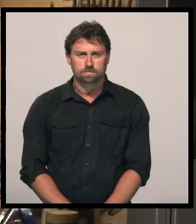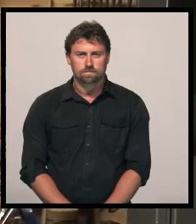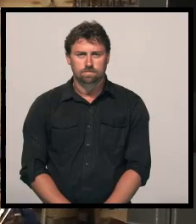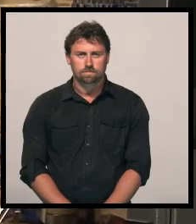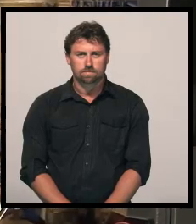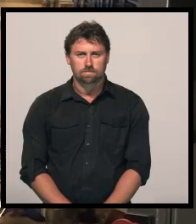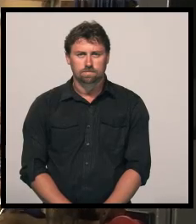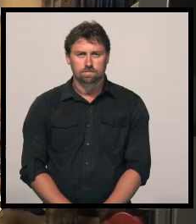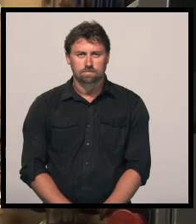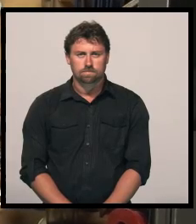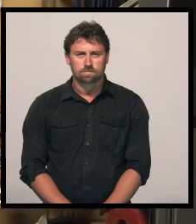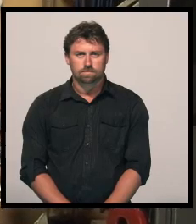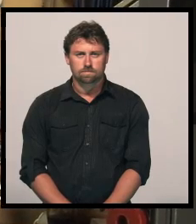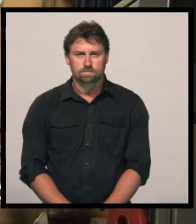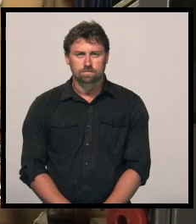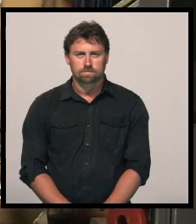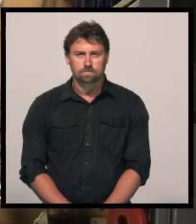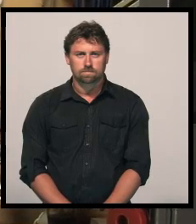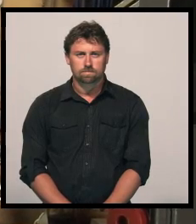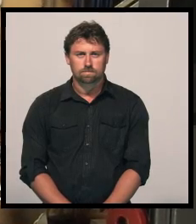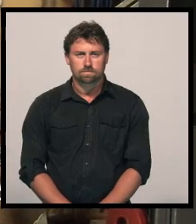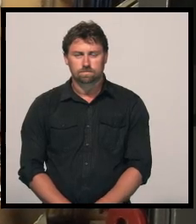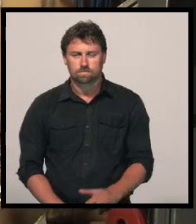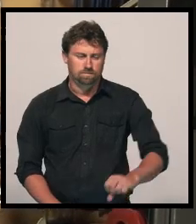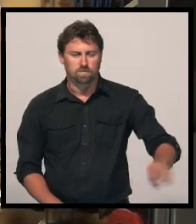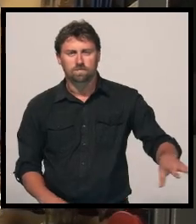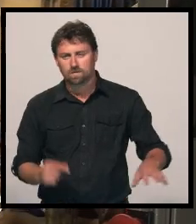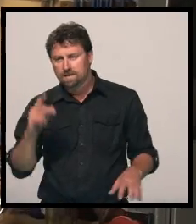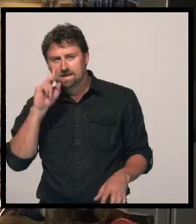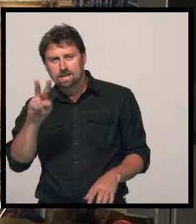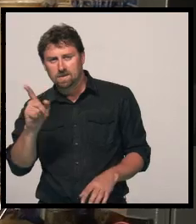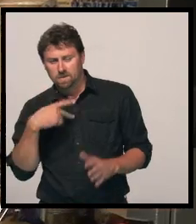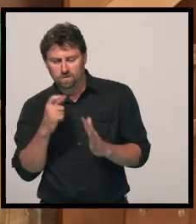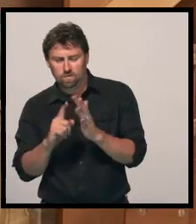Go over to your block, just move that out the way so you can see.